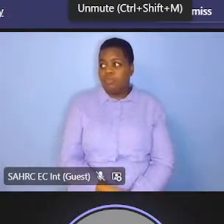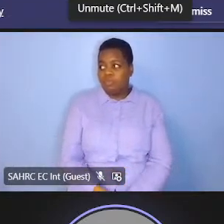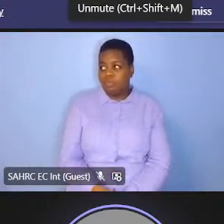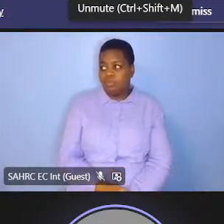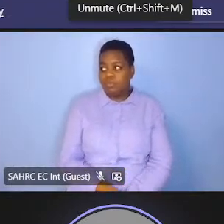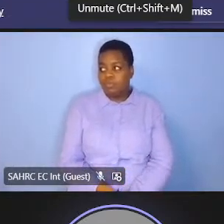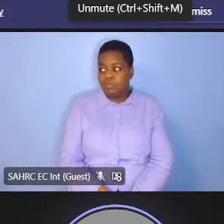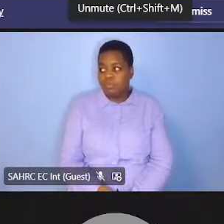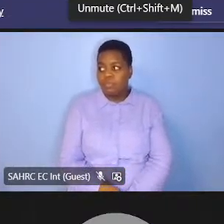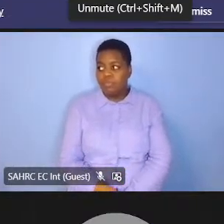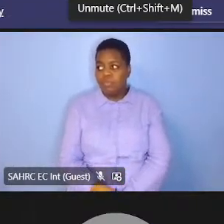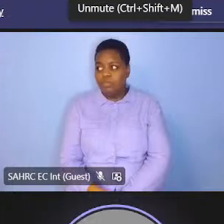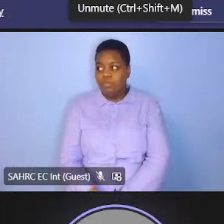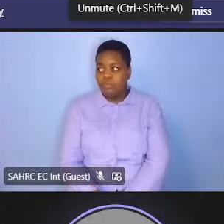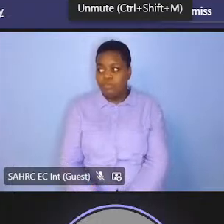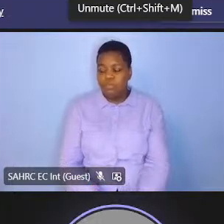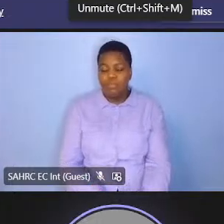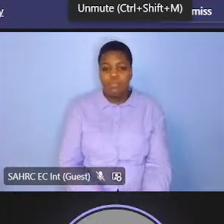Competition Commission